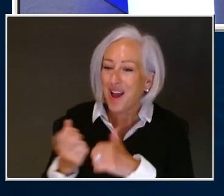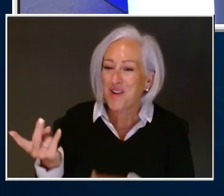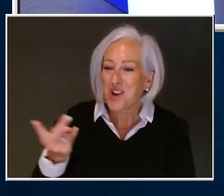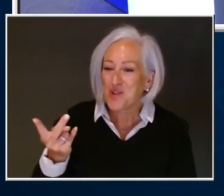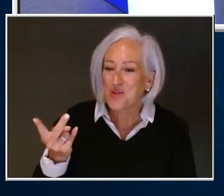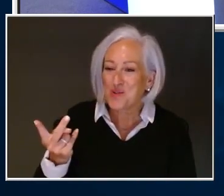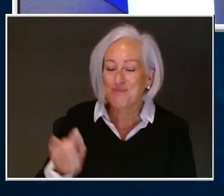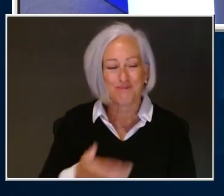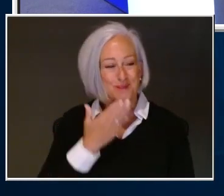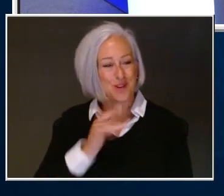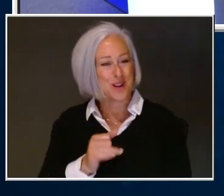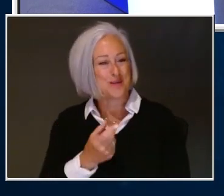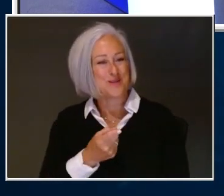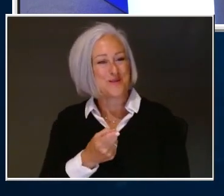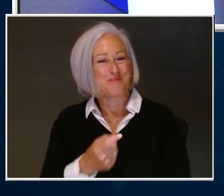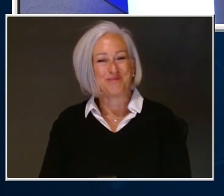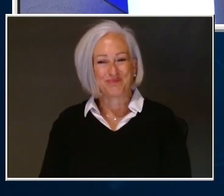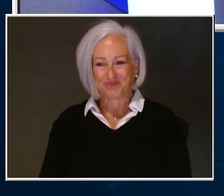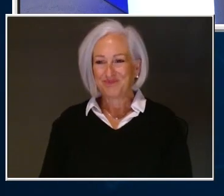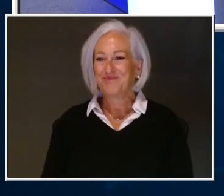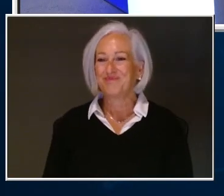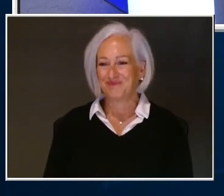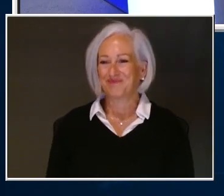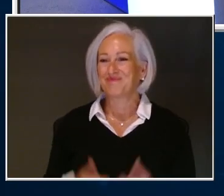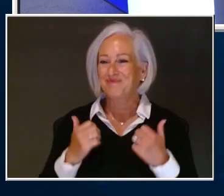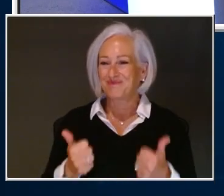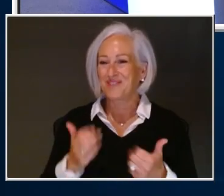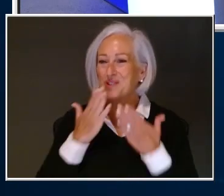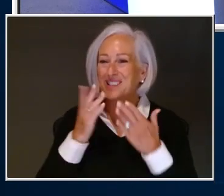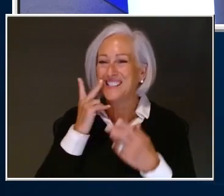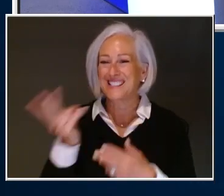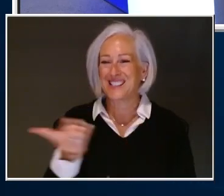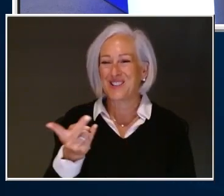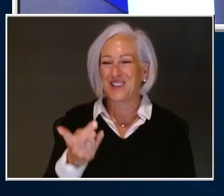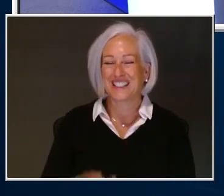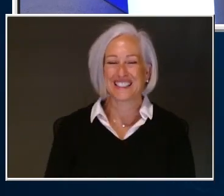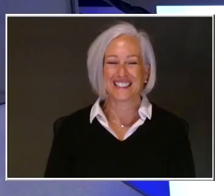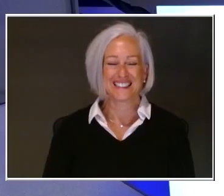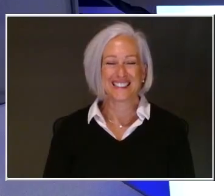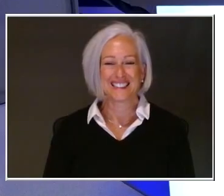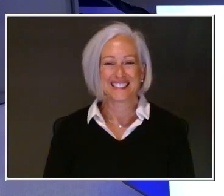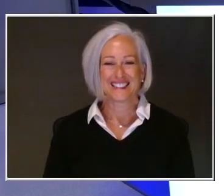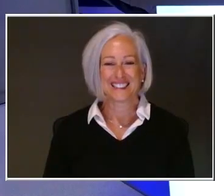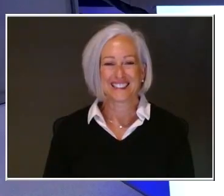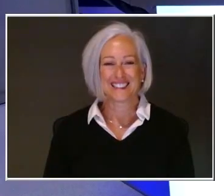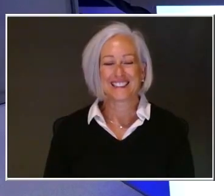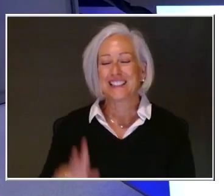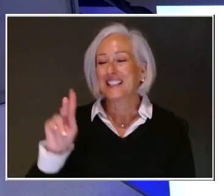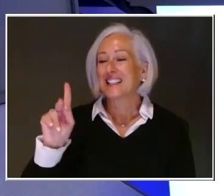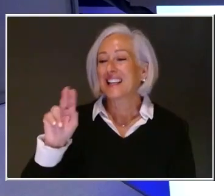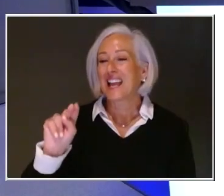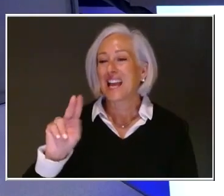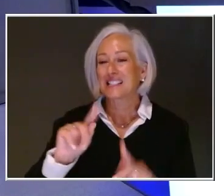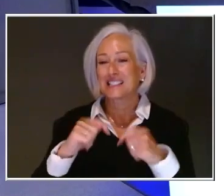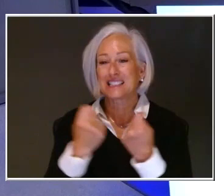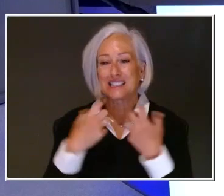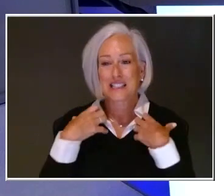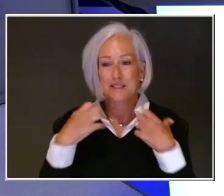Good. How are you? Good. Good to see you both. So, Brian, Kansas Team Health, fairly new, started